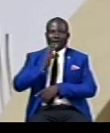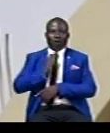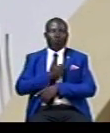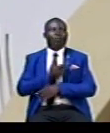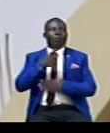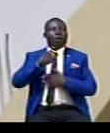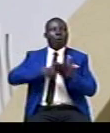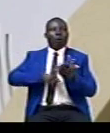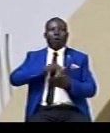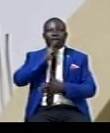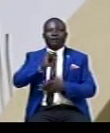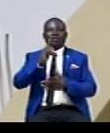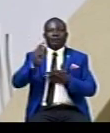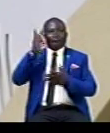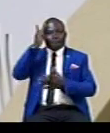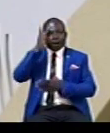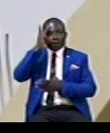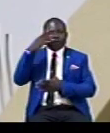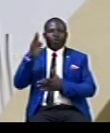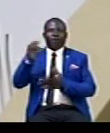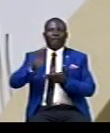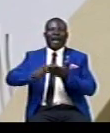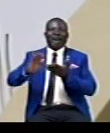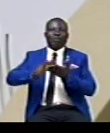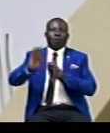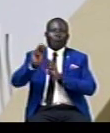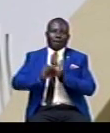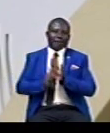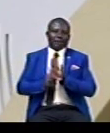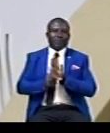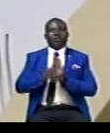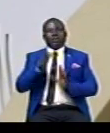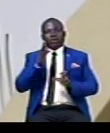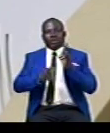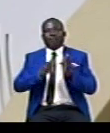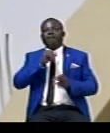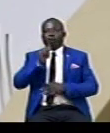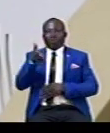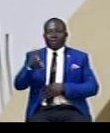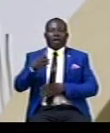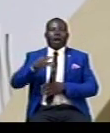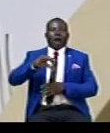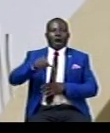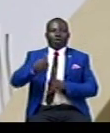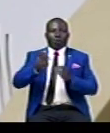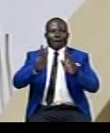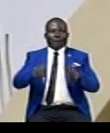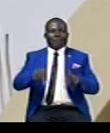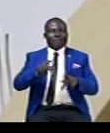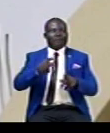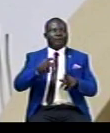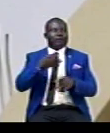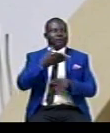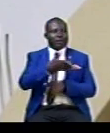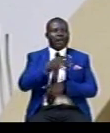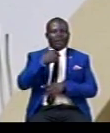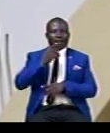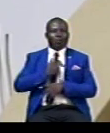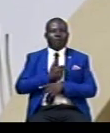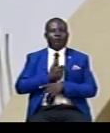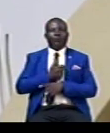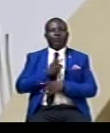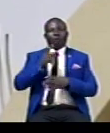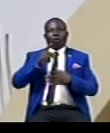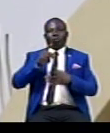what's the purpose of the atonement? If not, anybody, Brother Lawson, can you tell us the purpose of the